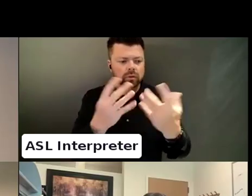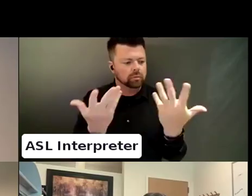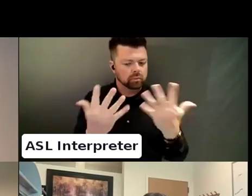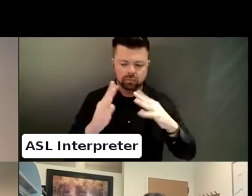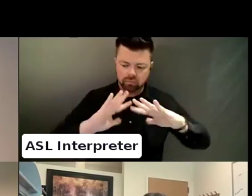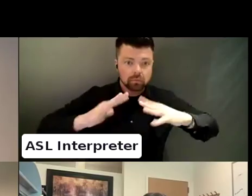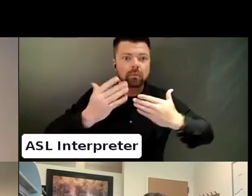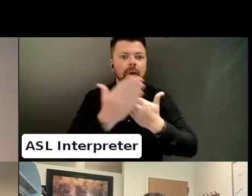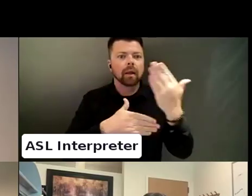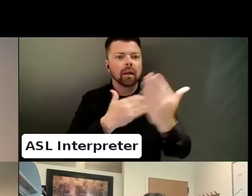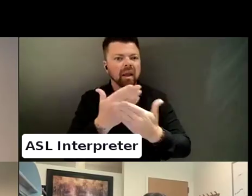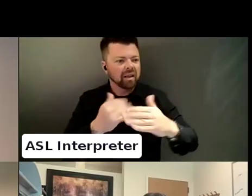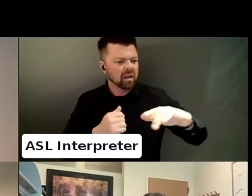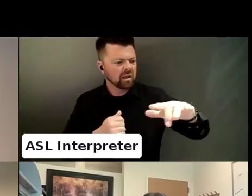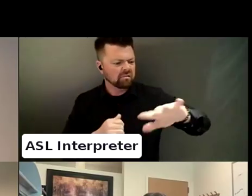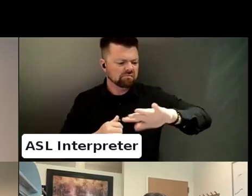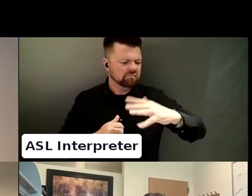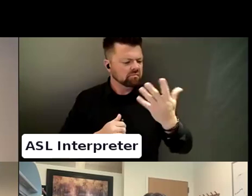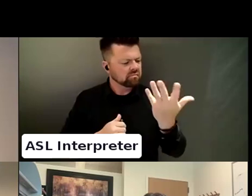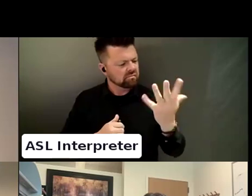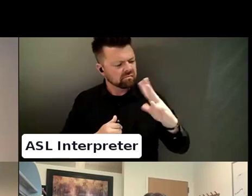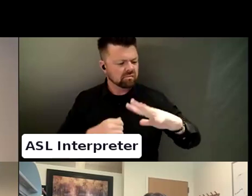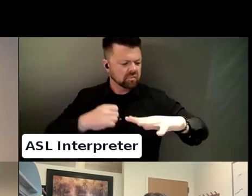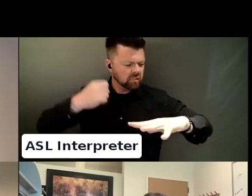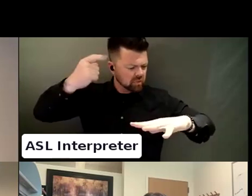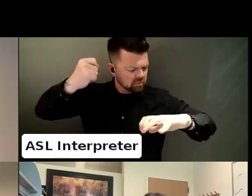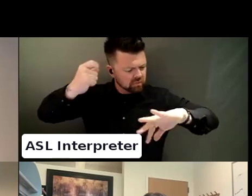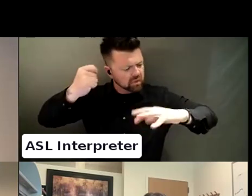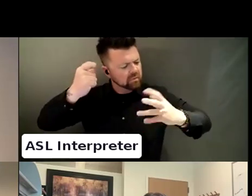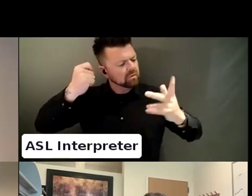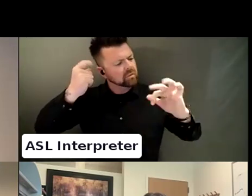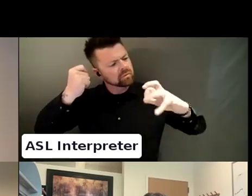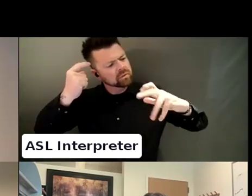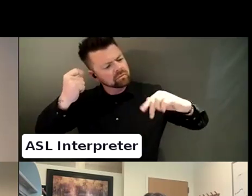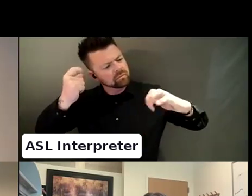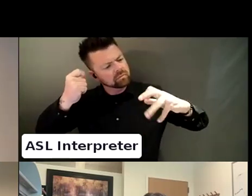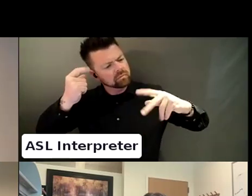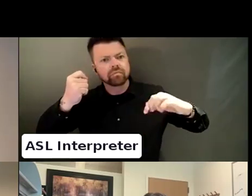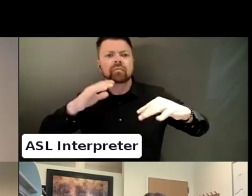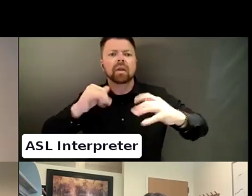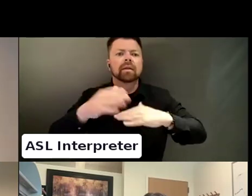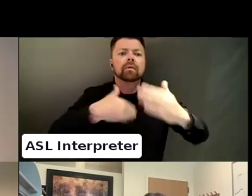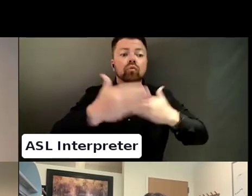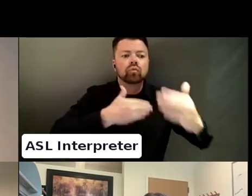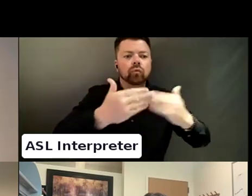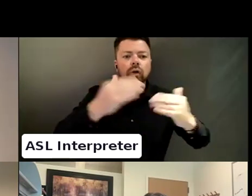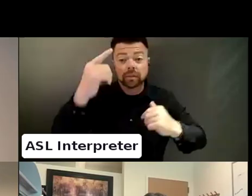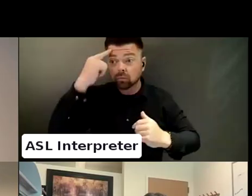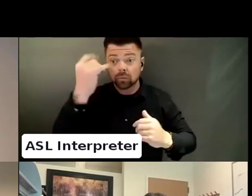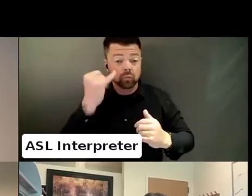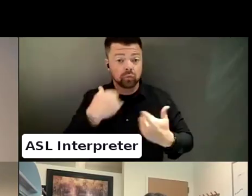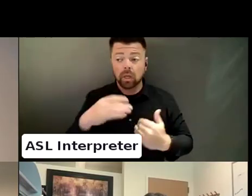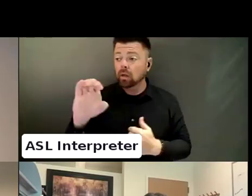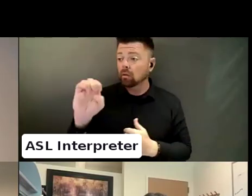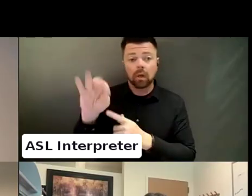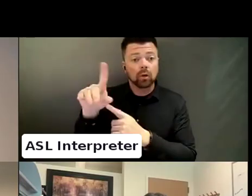have a good sense for where hand-related sensory information is processed in the brain. So if there are electrodes there and they are